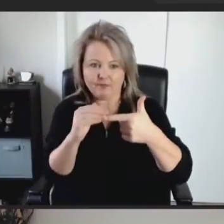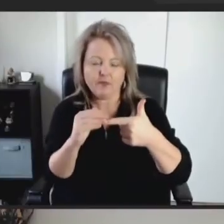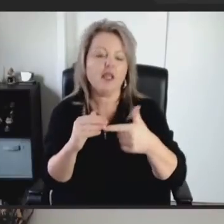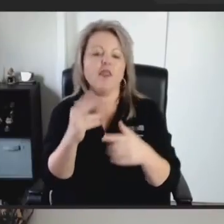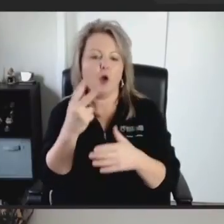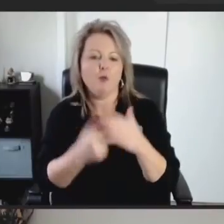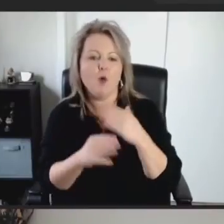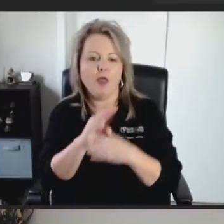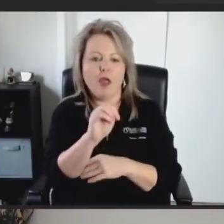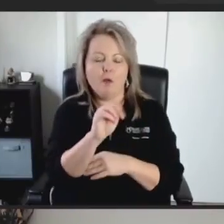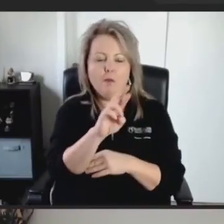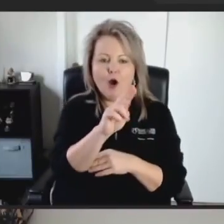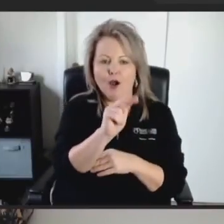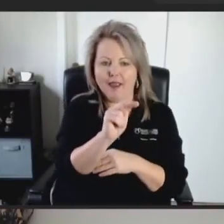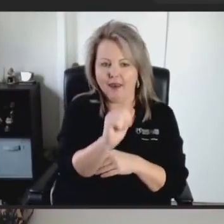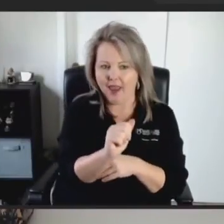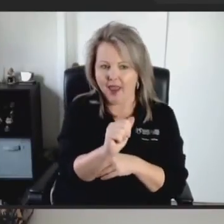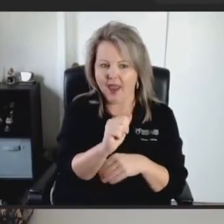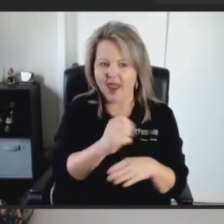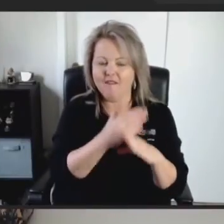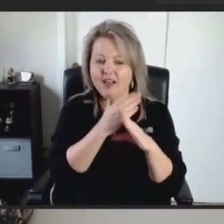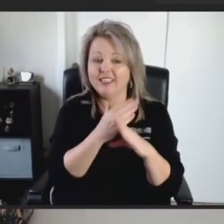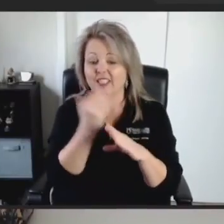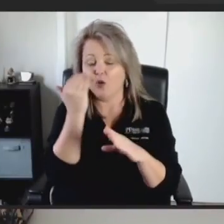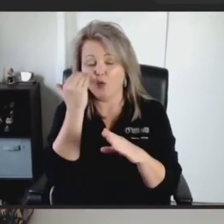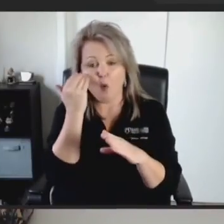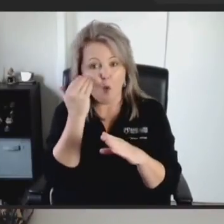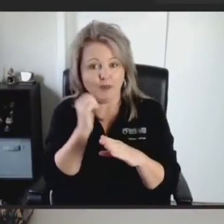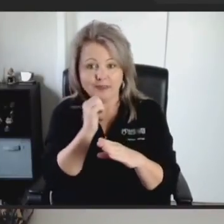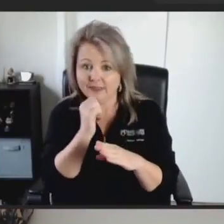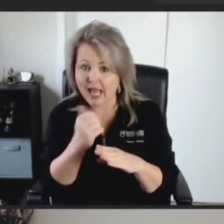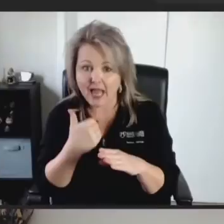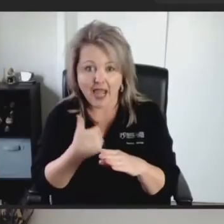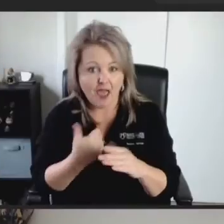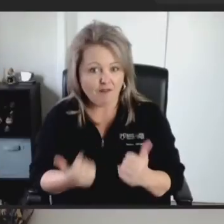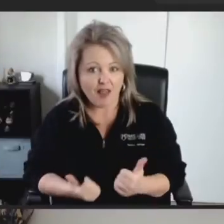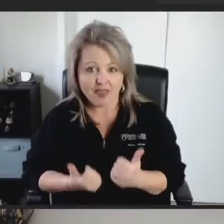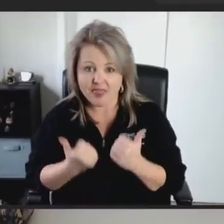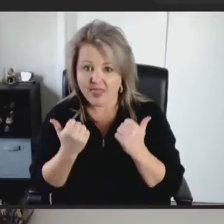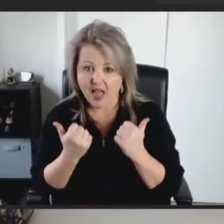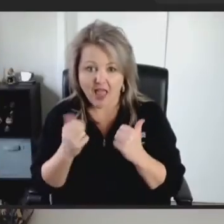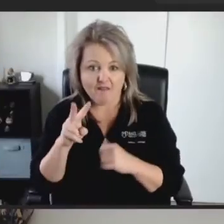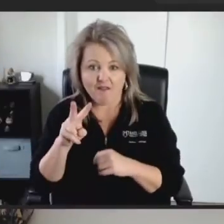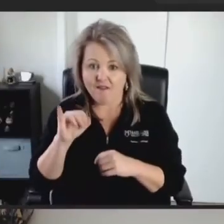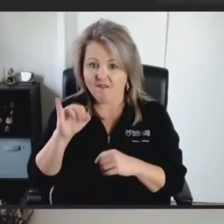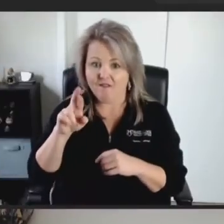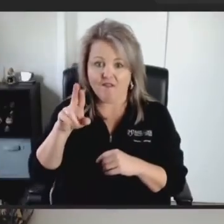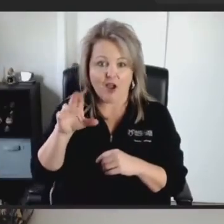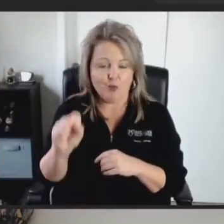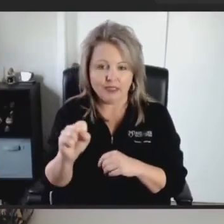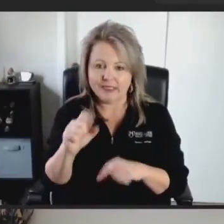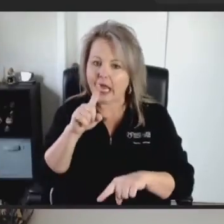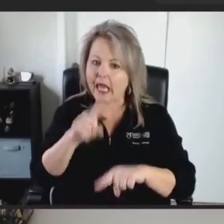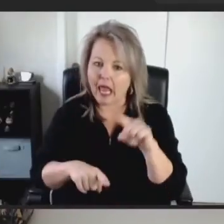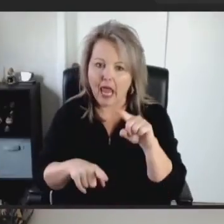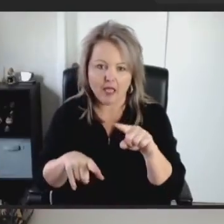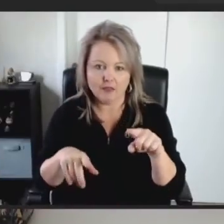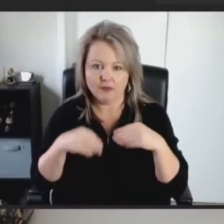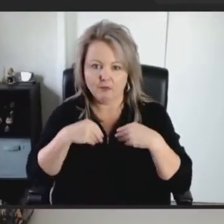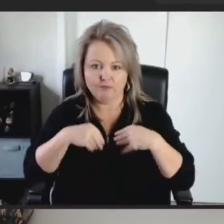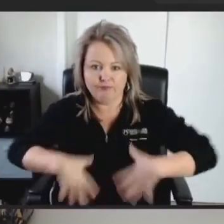mRNA vaccines. Something really important to know, it does not contain any live virus. You cannot get COVID-19 from taking